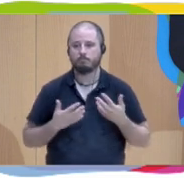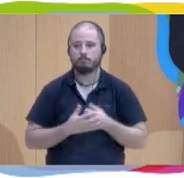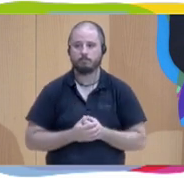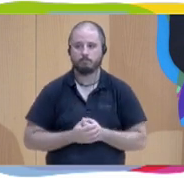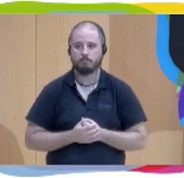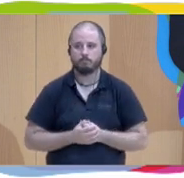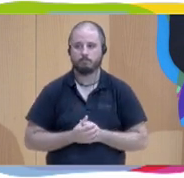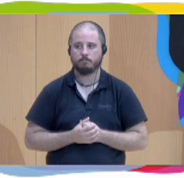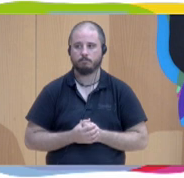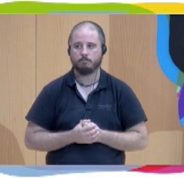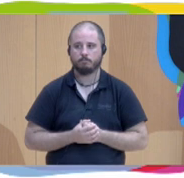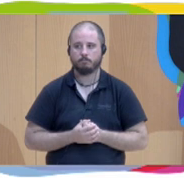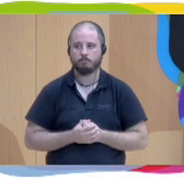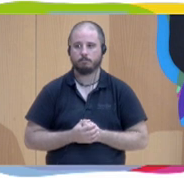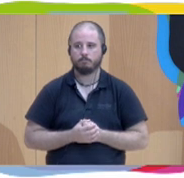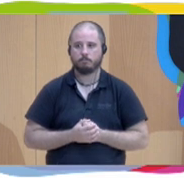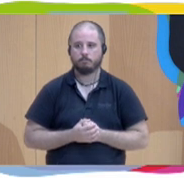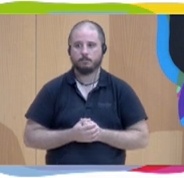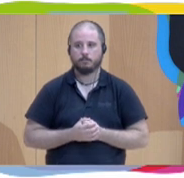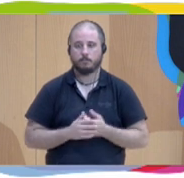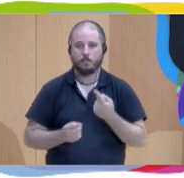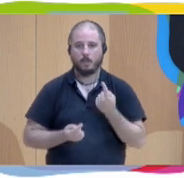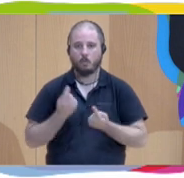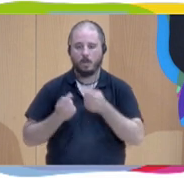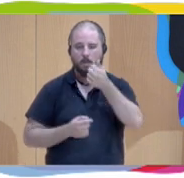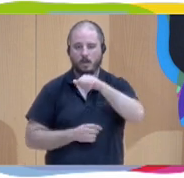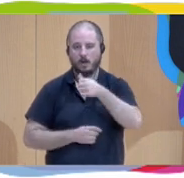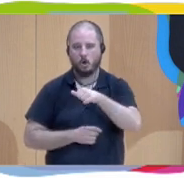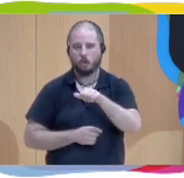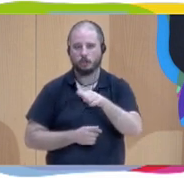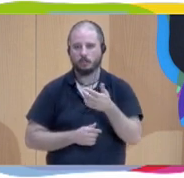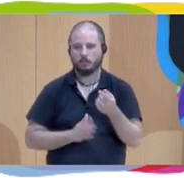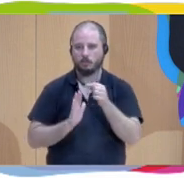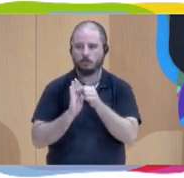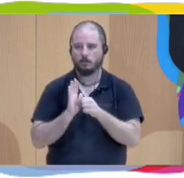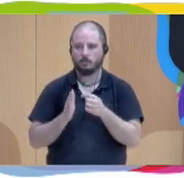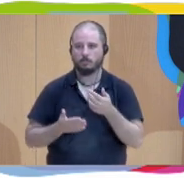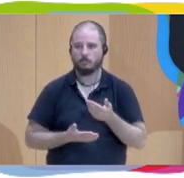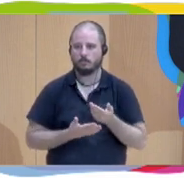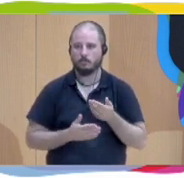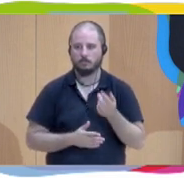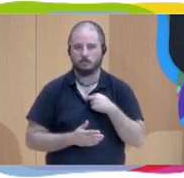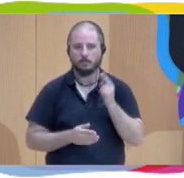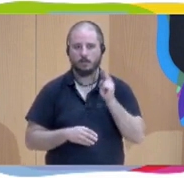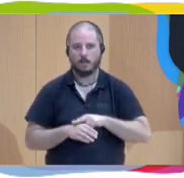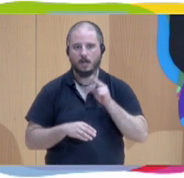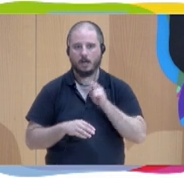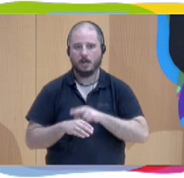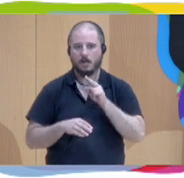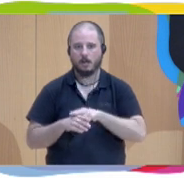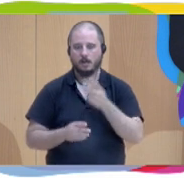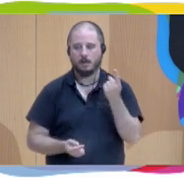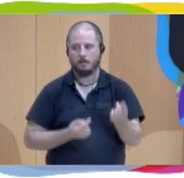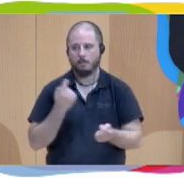notes and improvement suggestions. And the pace and the calmness of the trainers aroused both positive